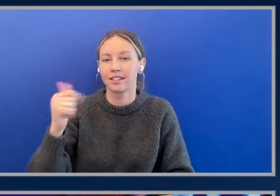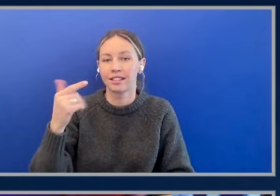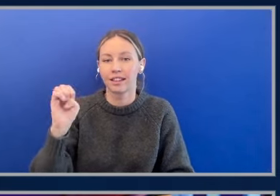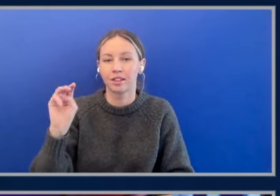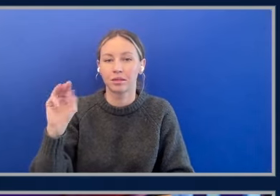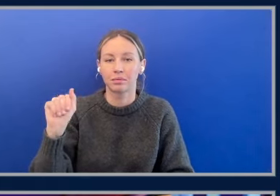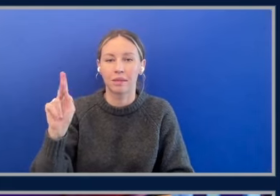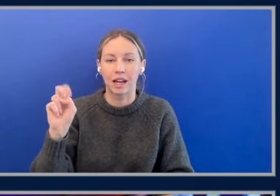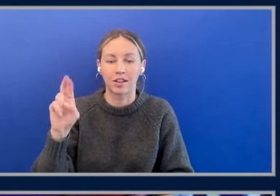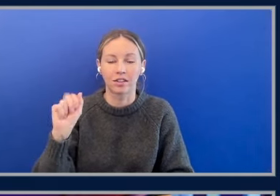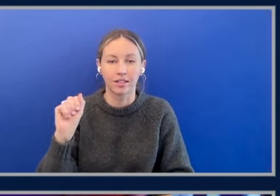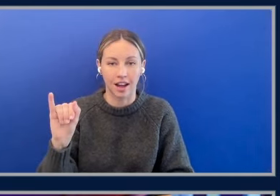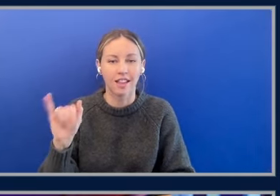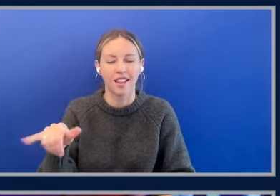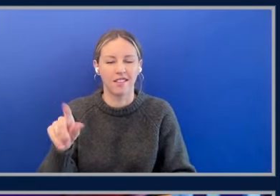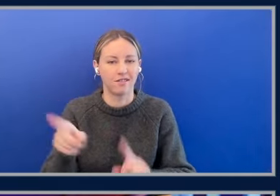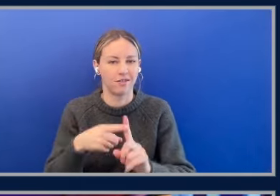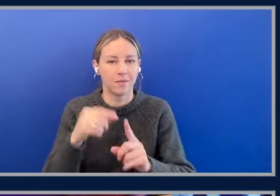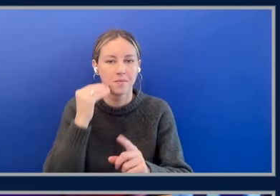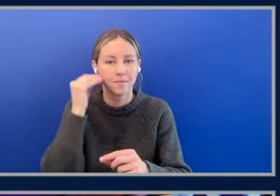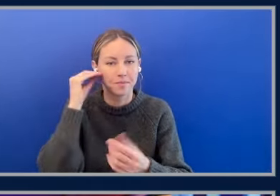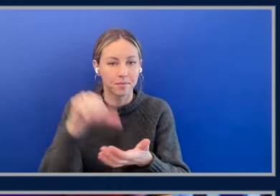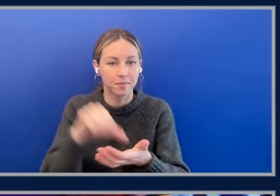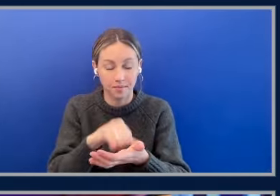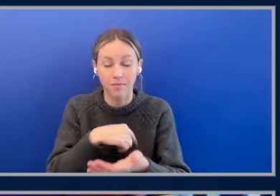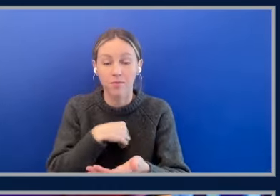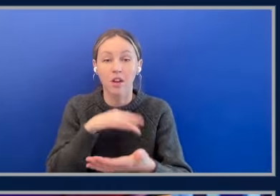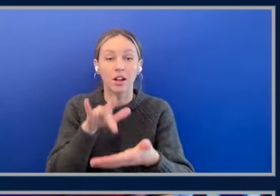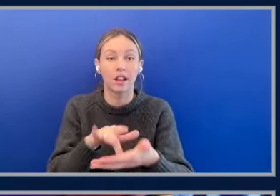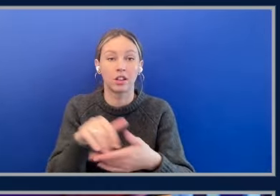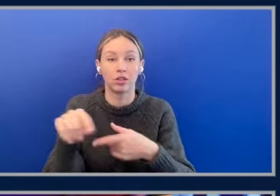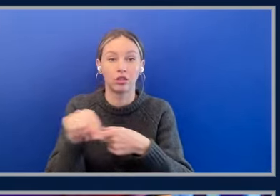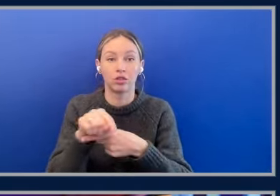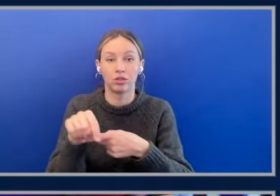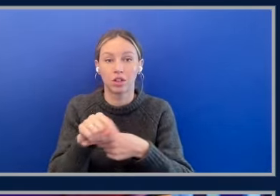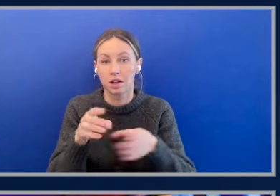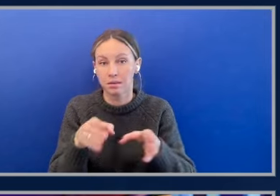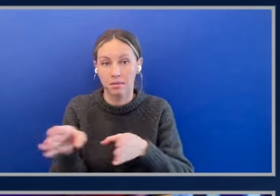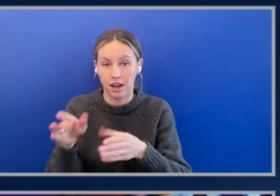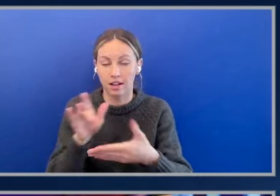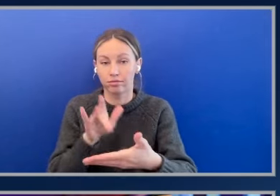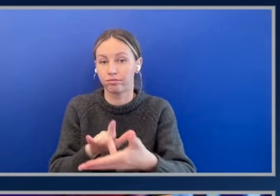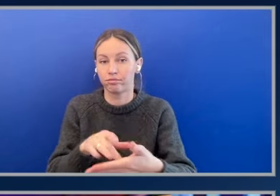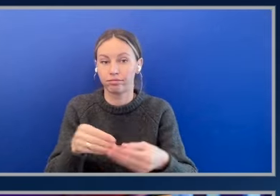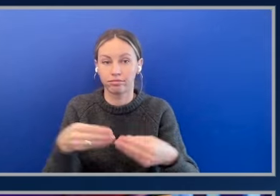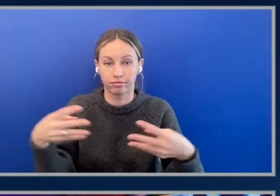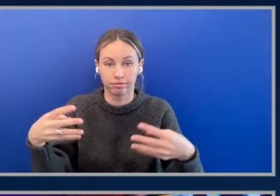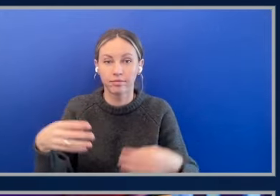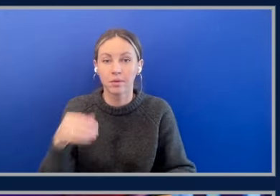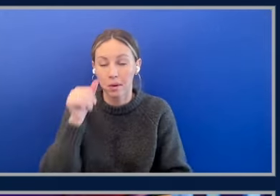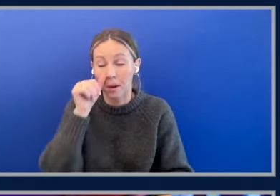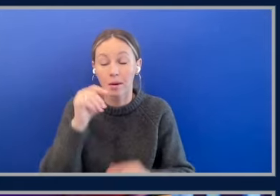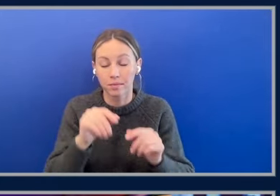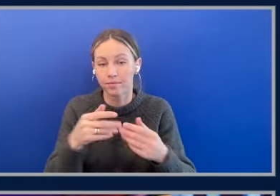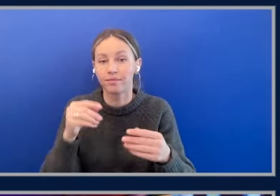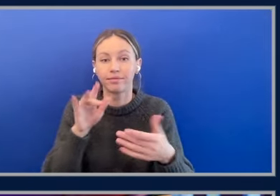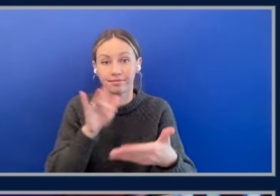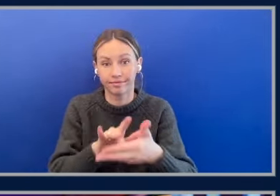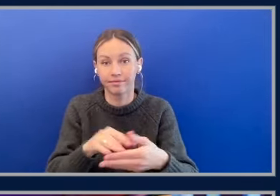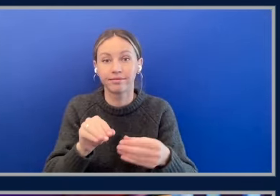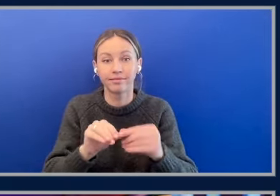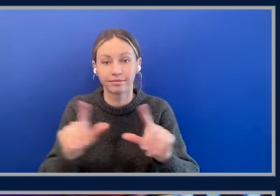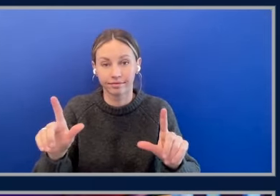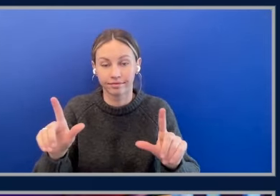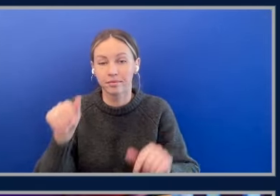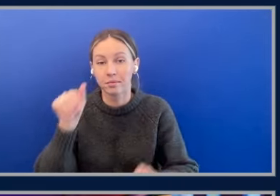page, and I can go into the training plans section now. Let me open up the screen. So let's